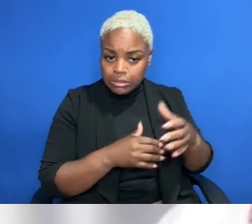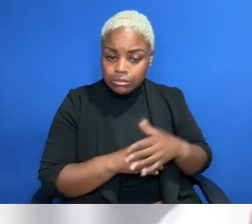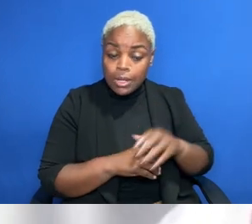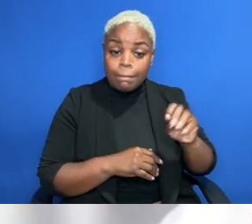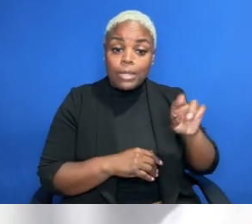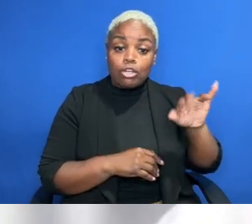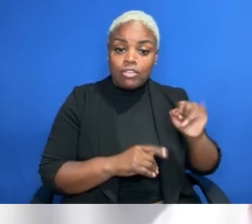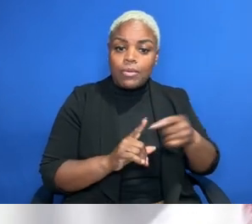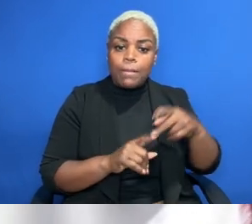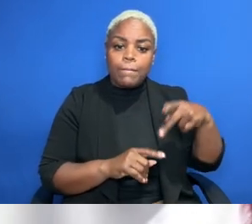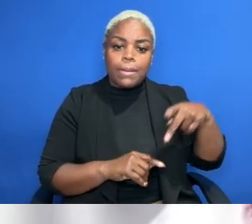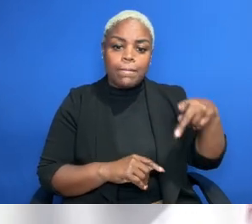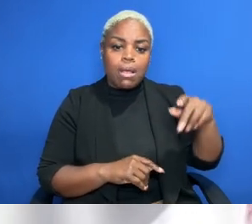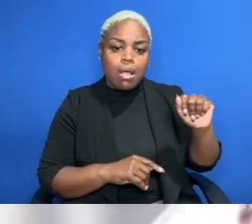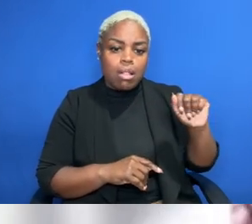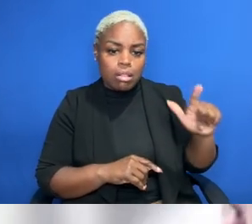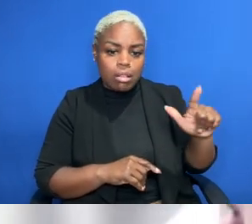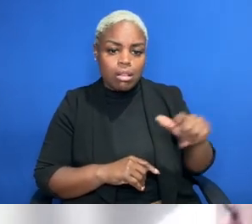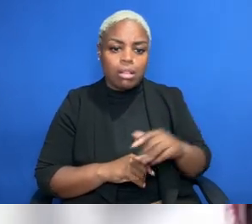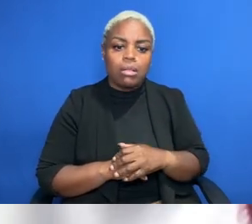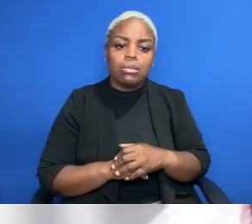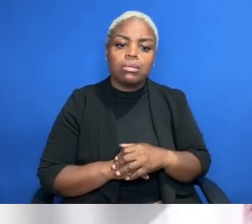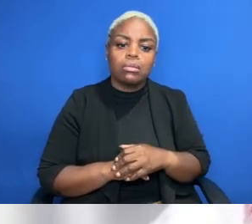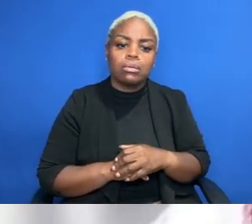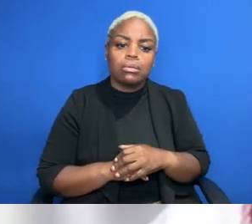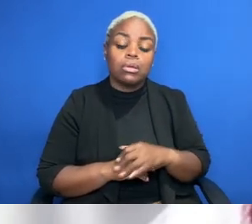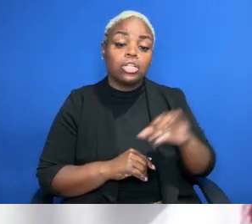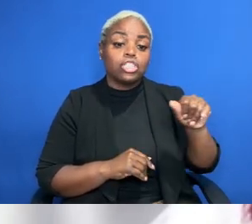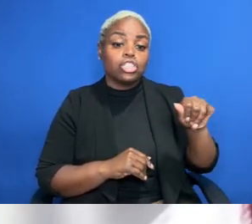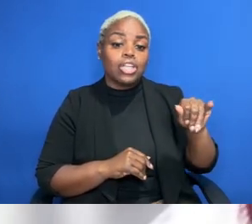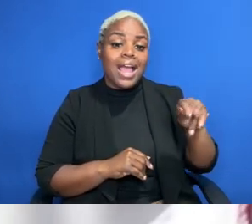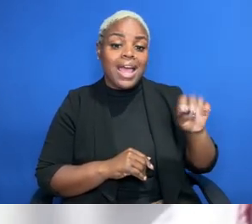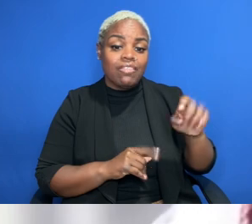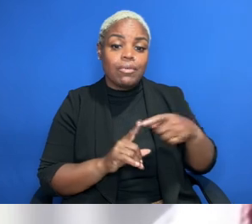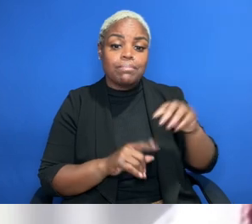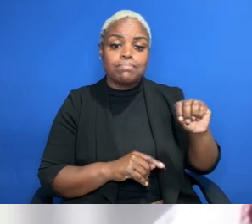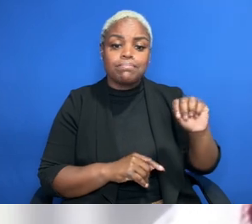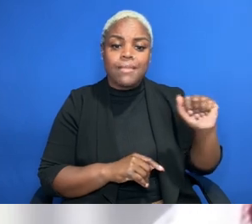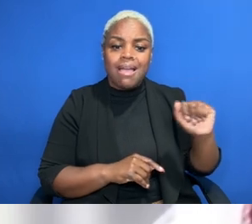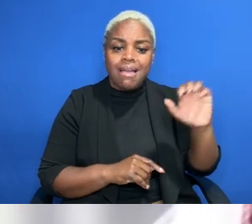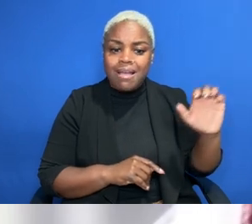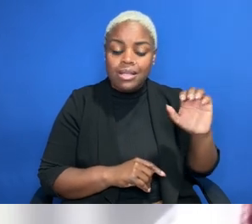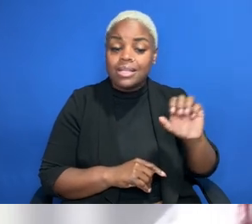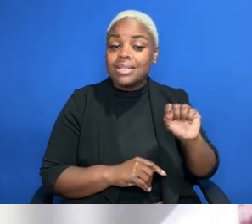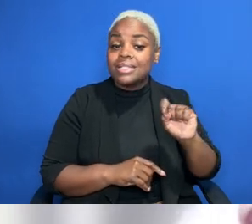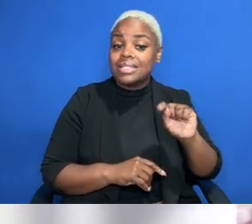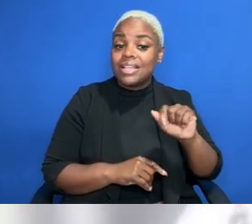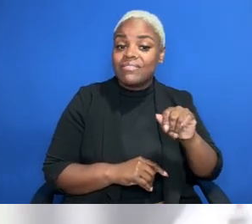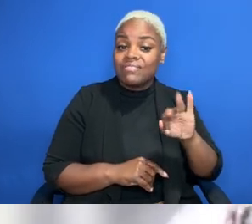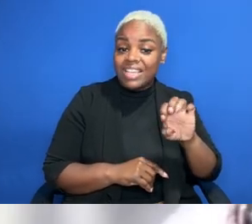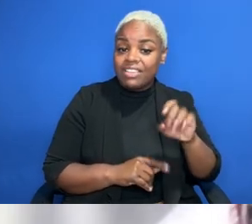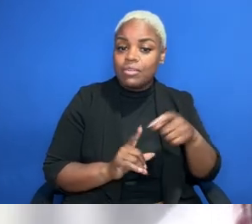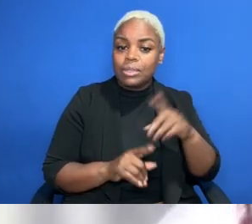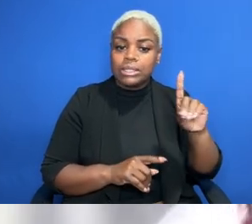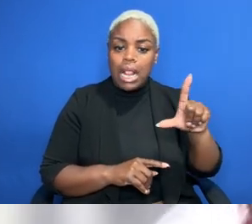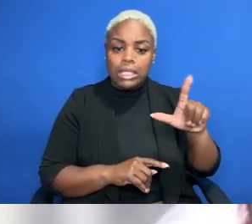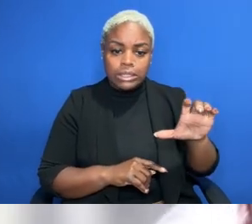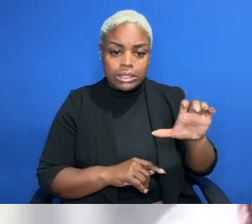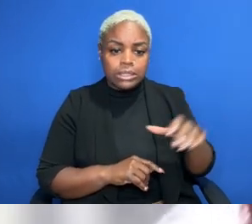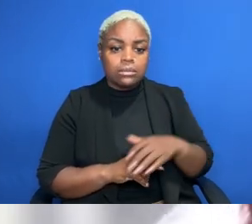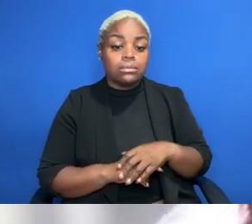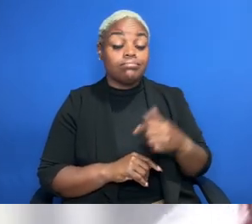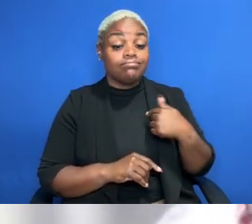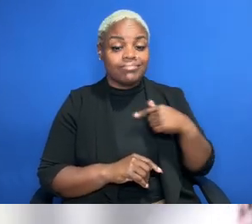Syndrome Congress, Mary Viano from PPAL, Janine Solomon from MAC, Stephanie Krantz